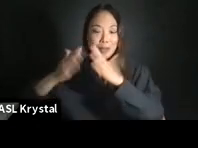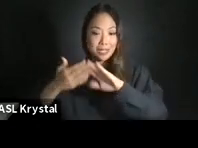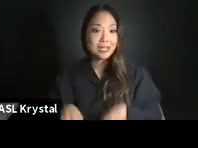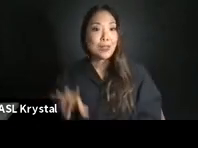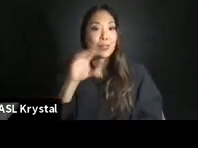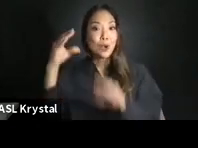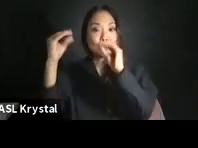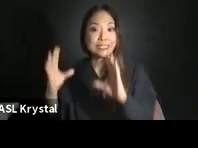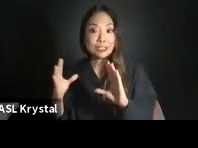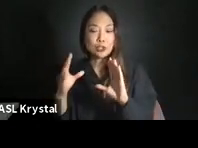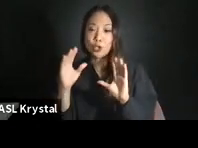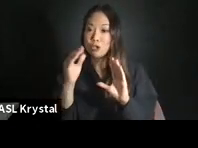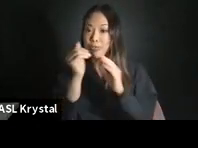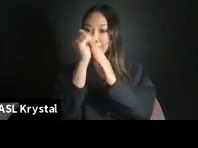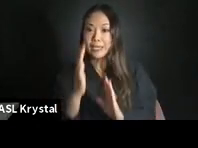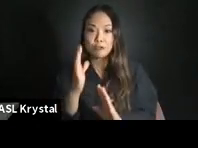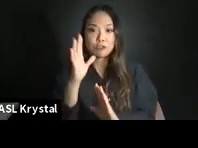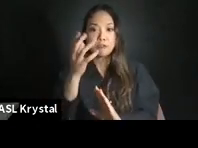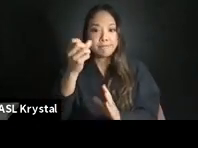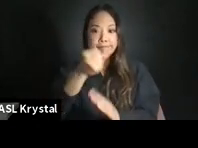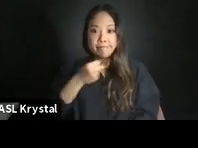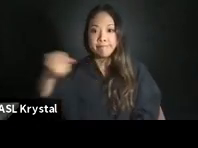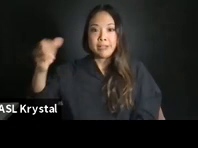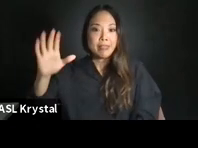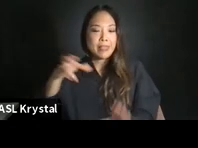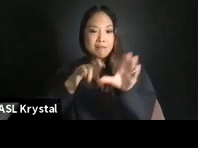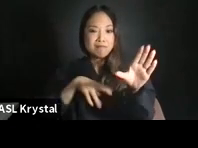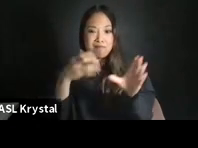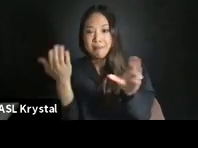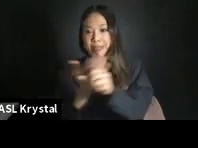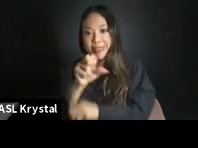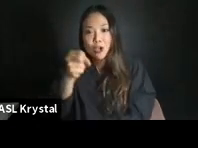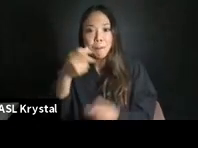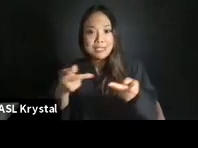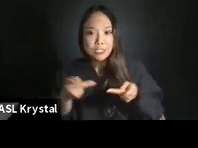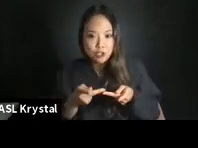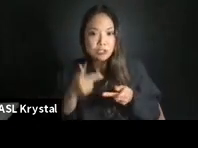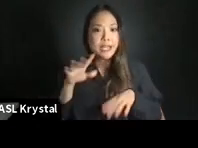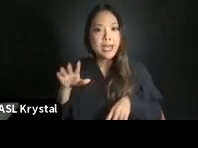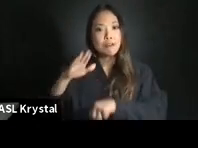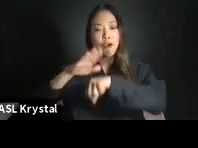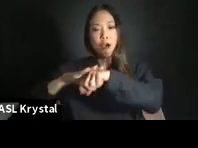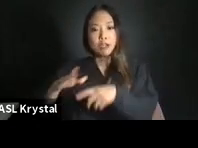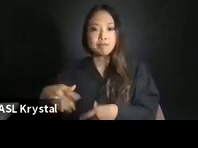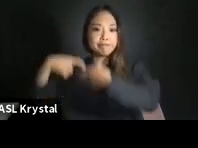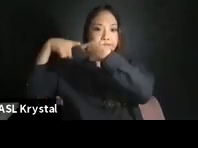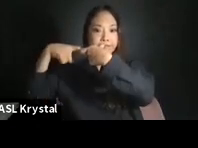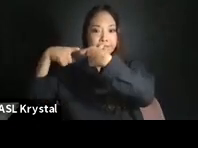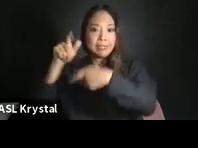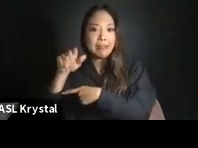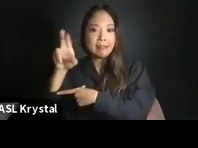removed from their positions and placed on administrative leave pending further investigation into their role role in misconduct at the